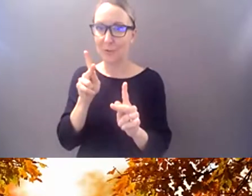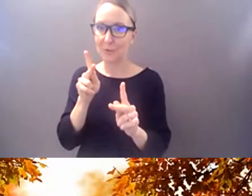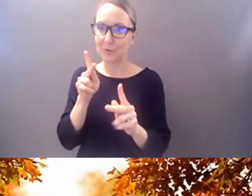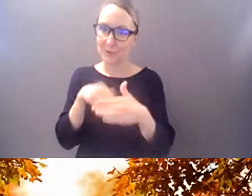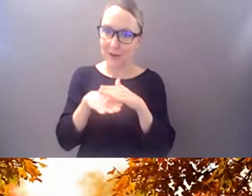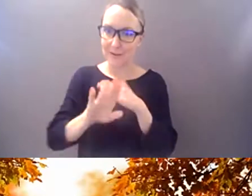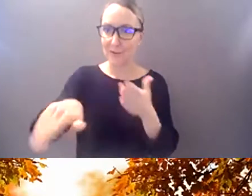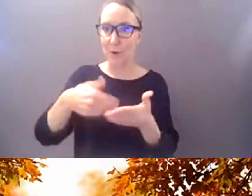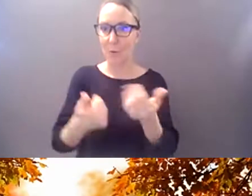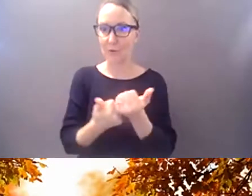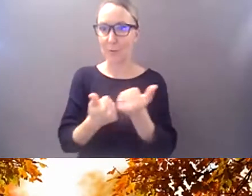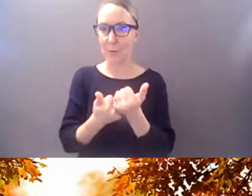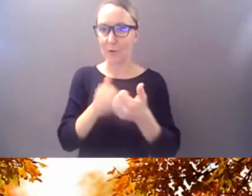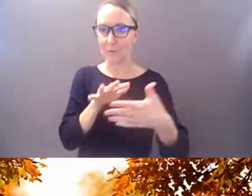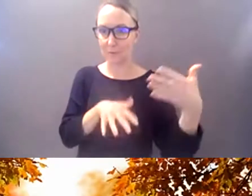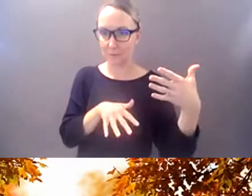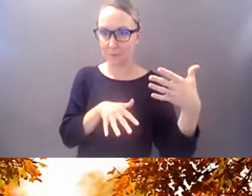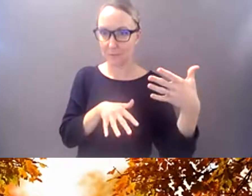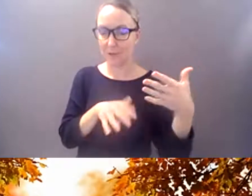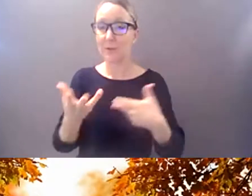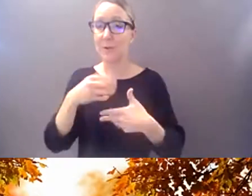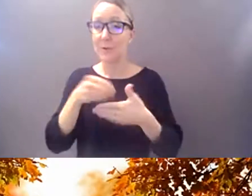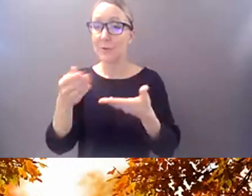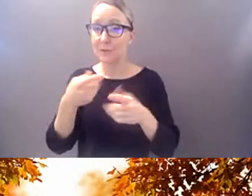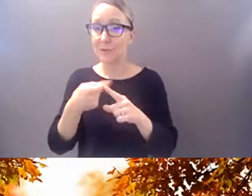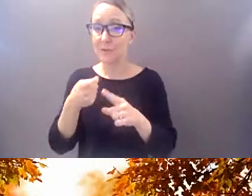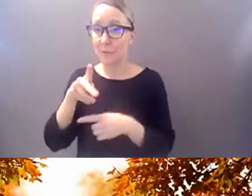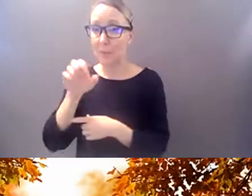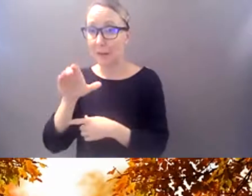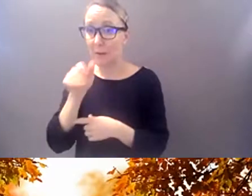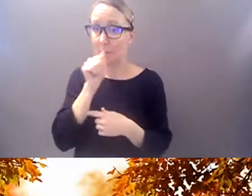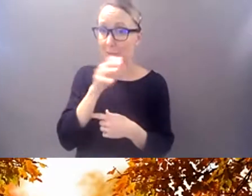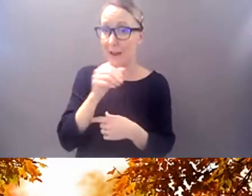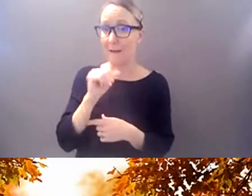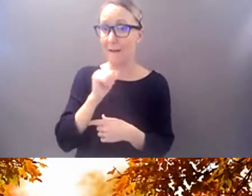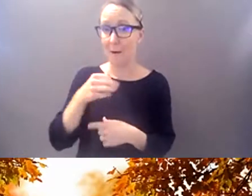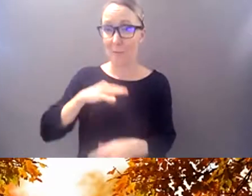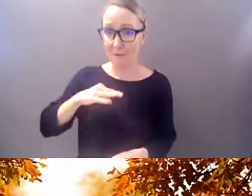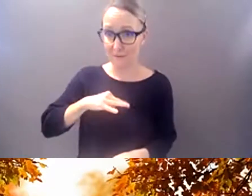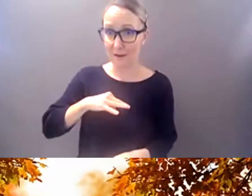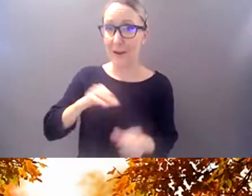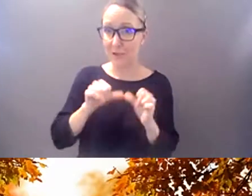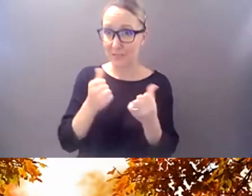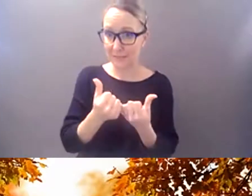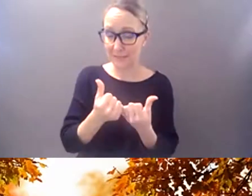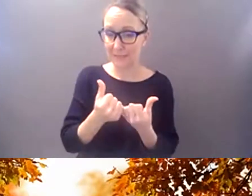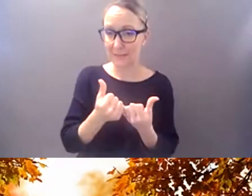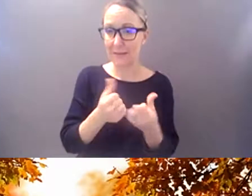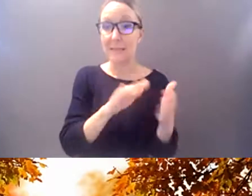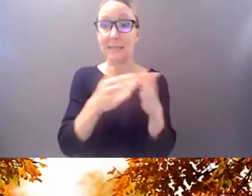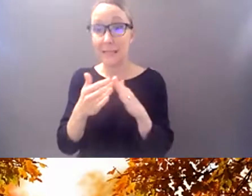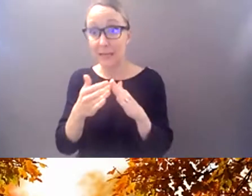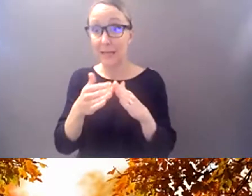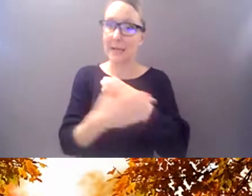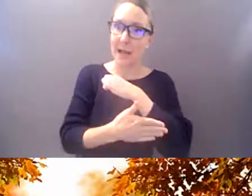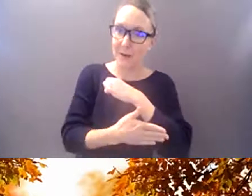offer. This includes services offered by public, private, and nonprofit entities, and at the city, county, regional,